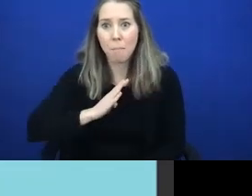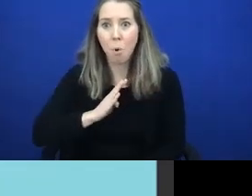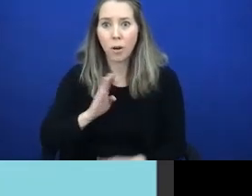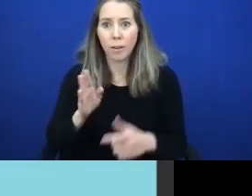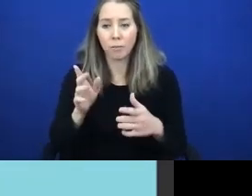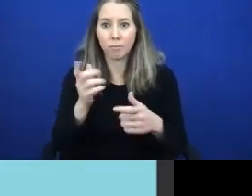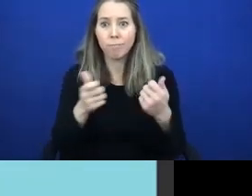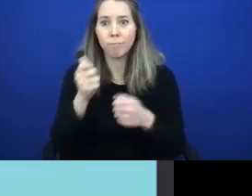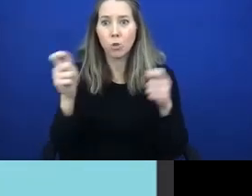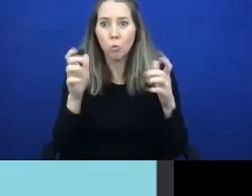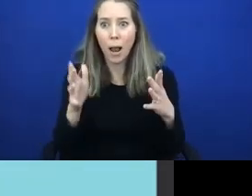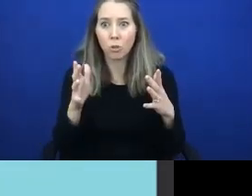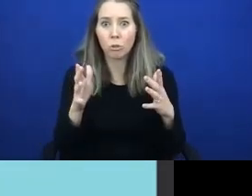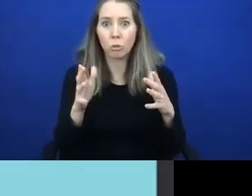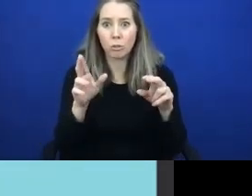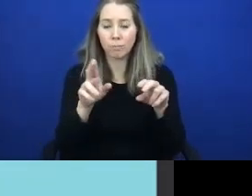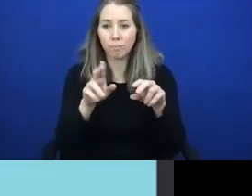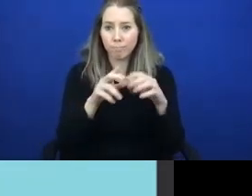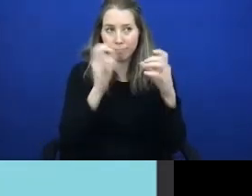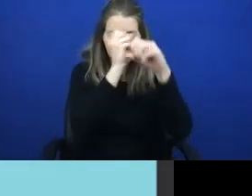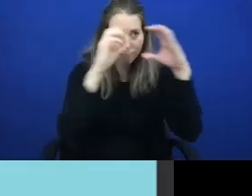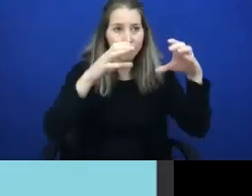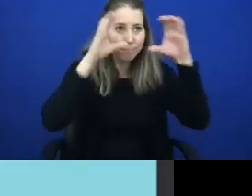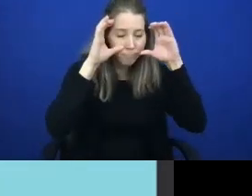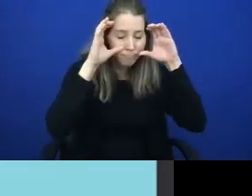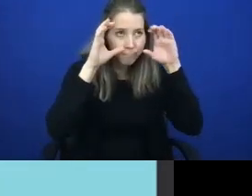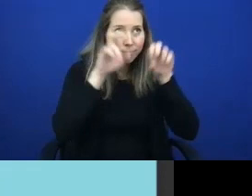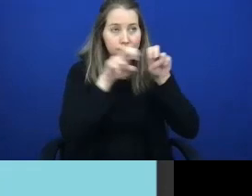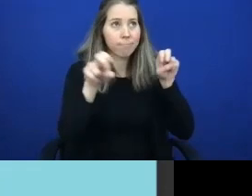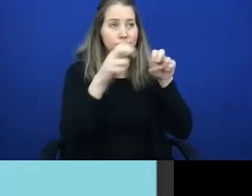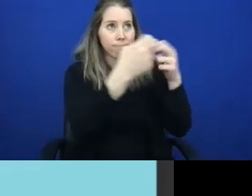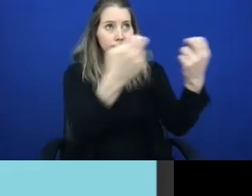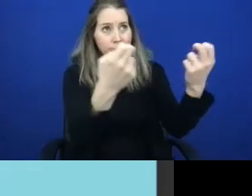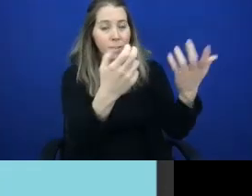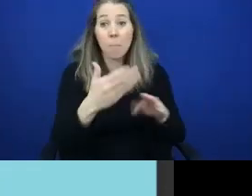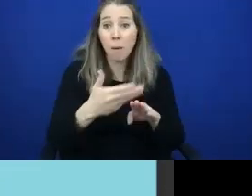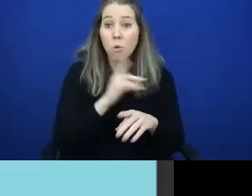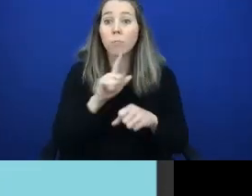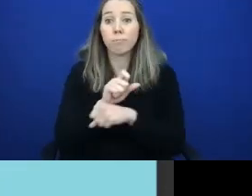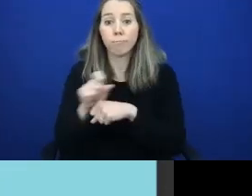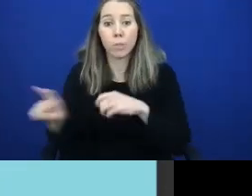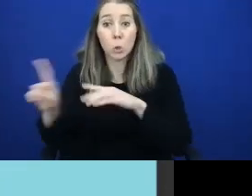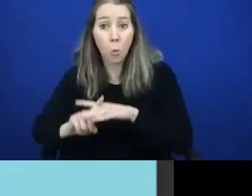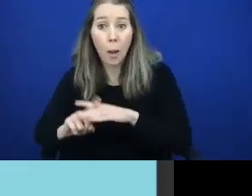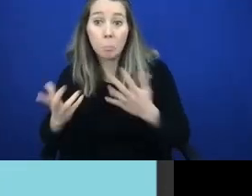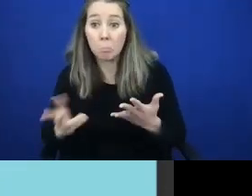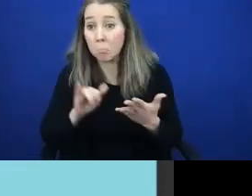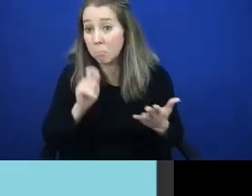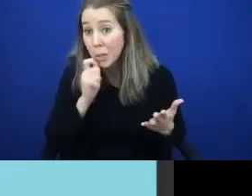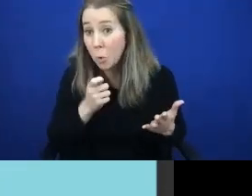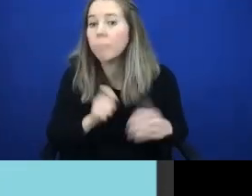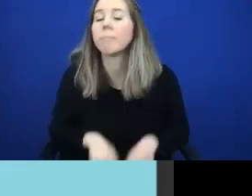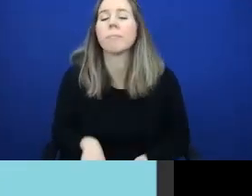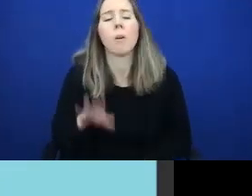virtually before they actually go into one? That'd be pretty neat. So a lot of opportunity. I read a